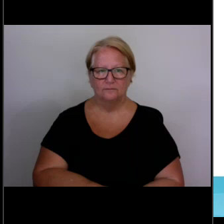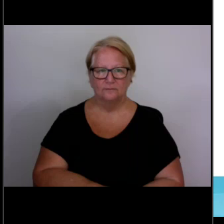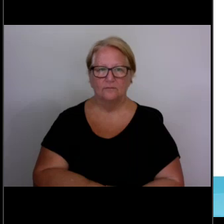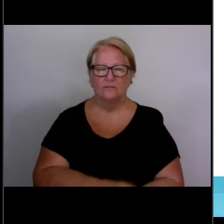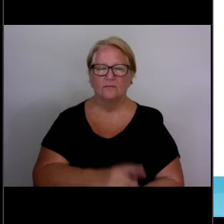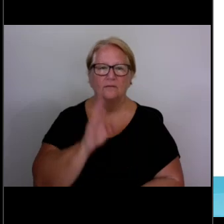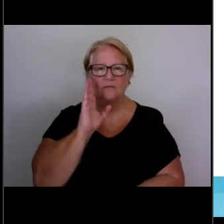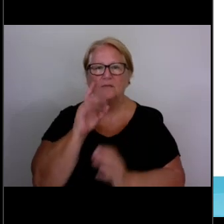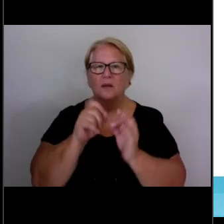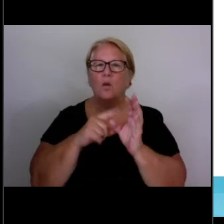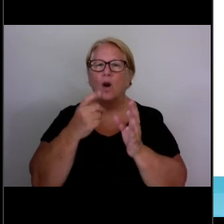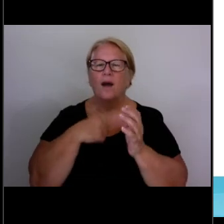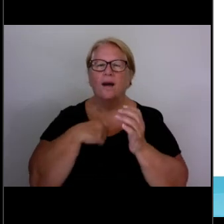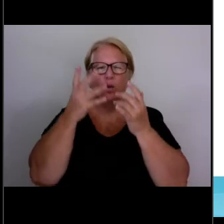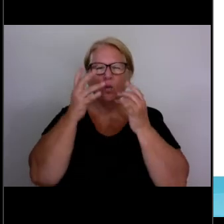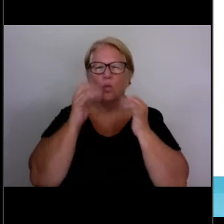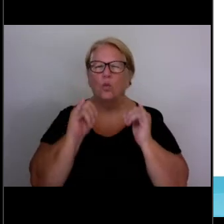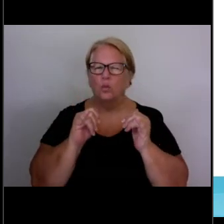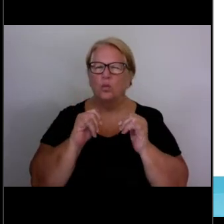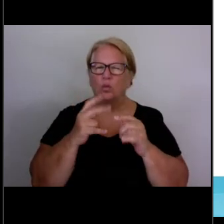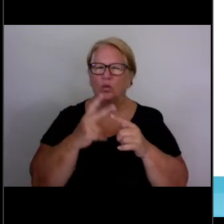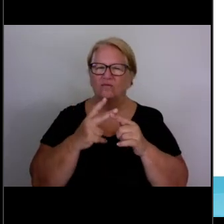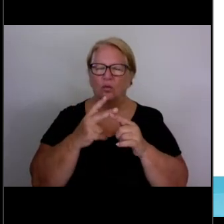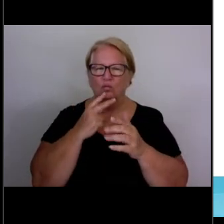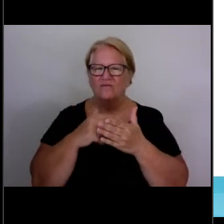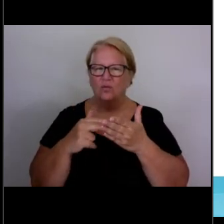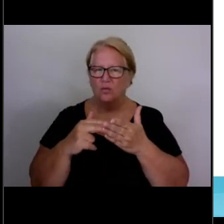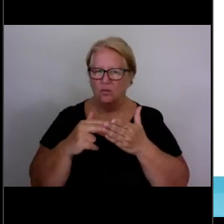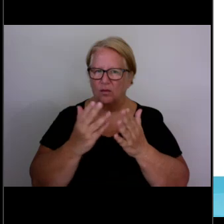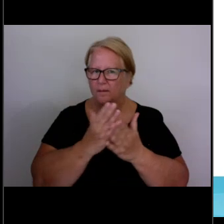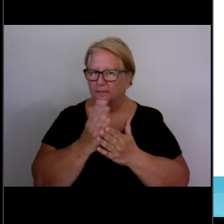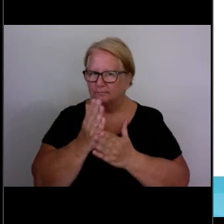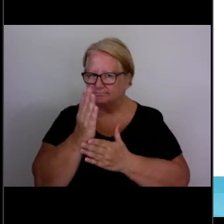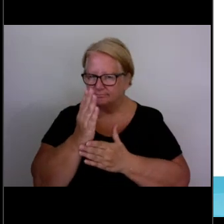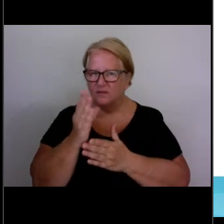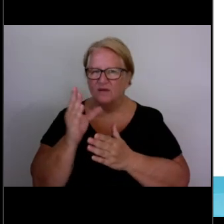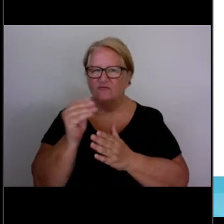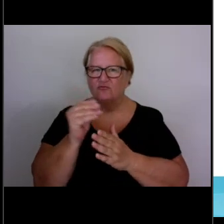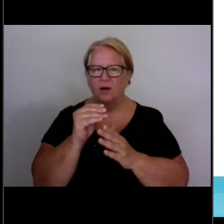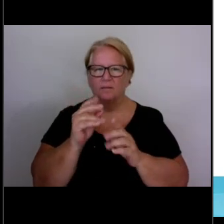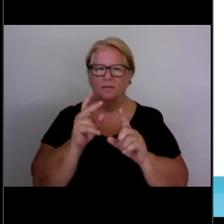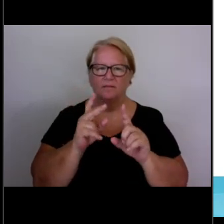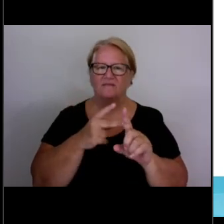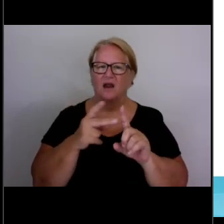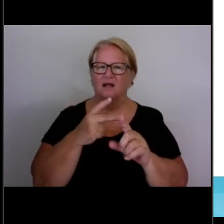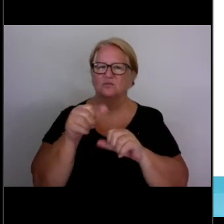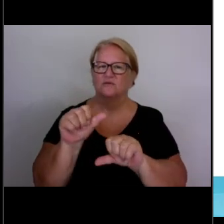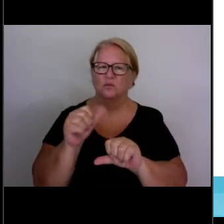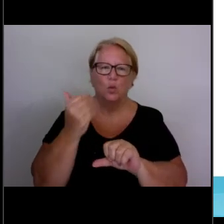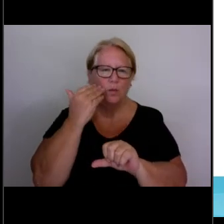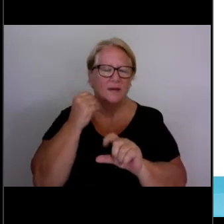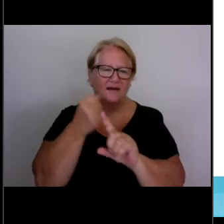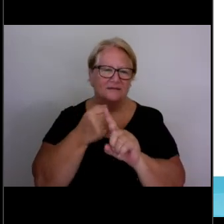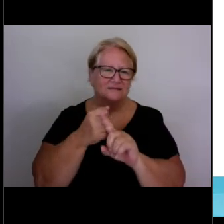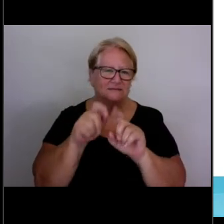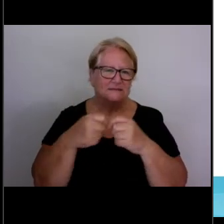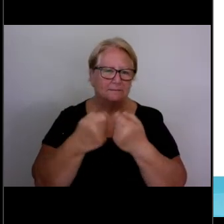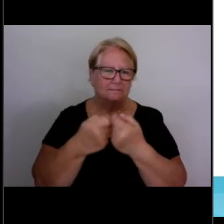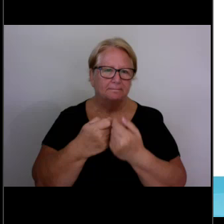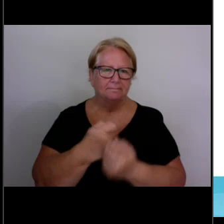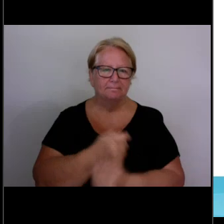lawyers and our referral pathways officer from our violence prevention and women's advocacy team.